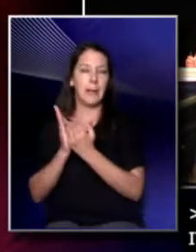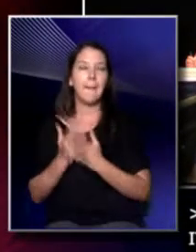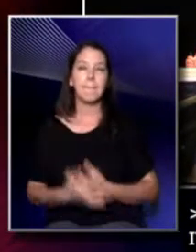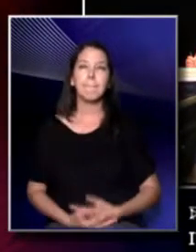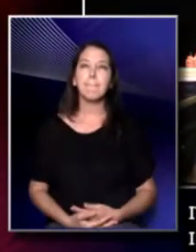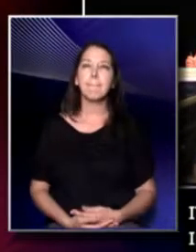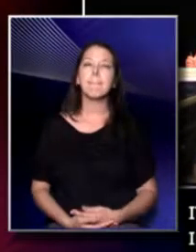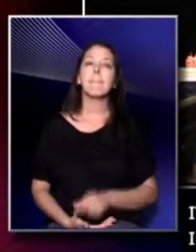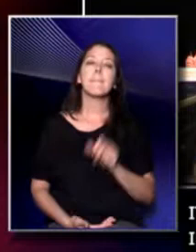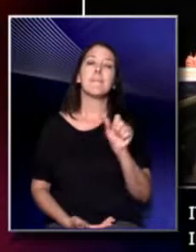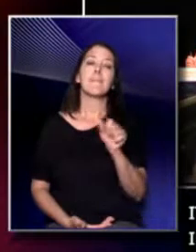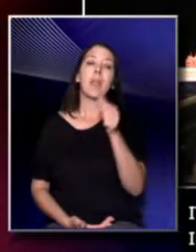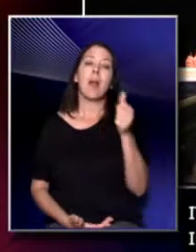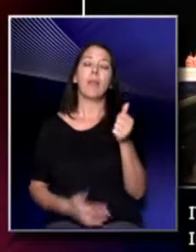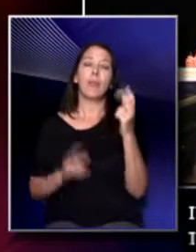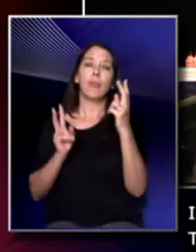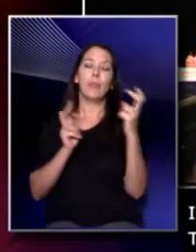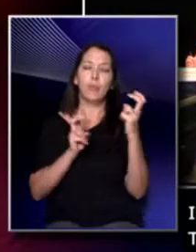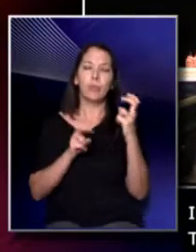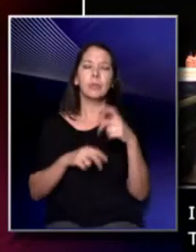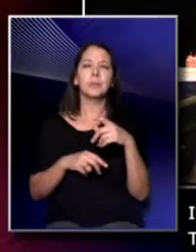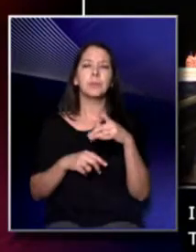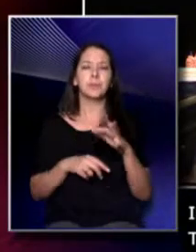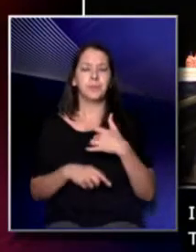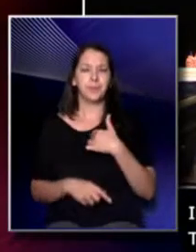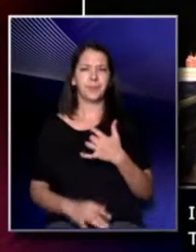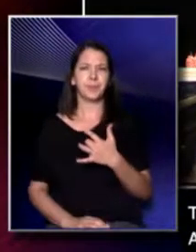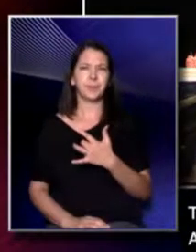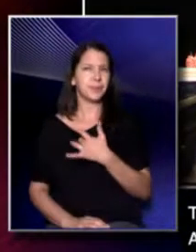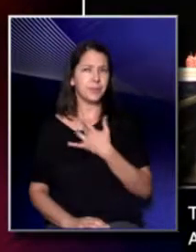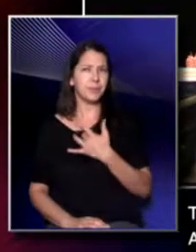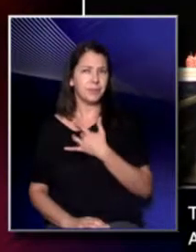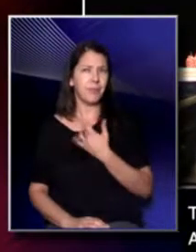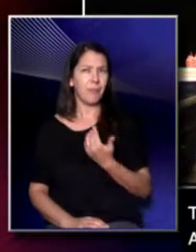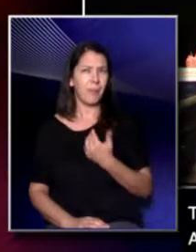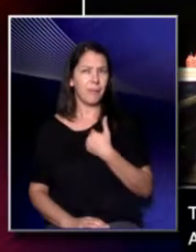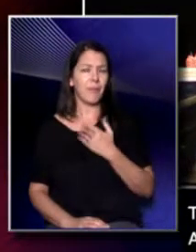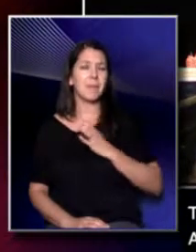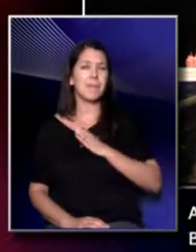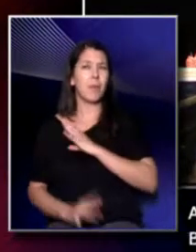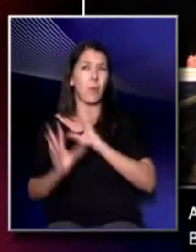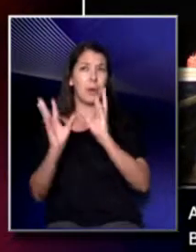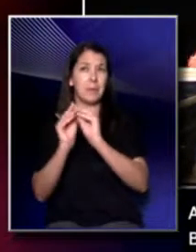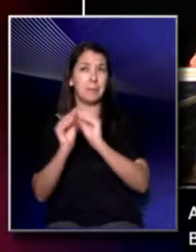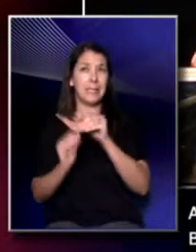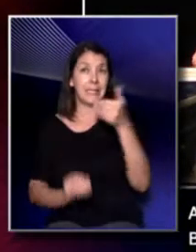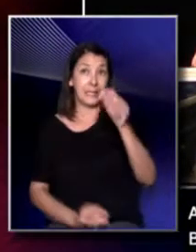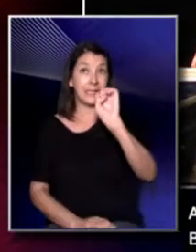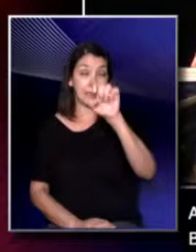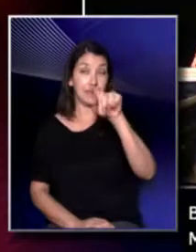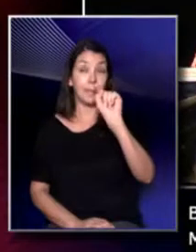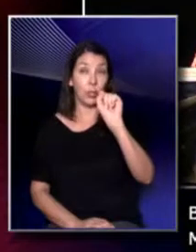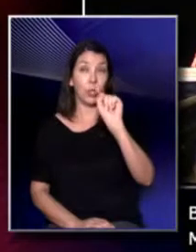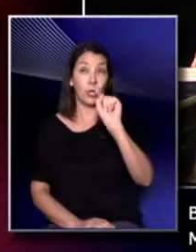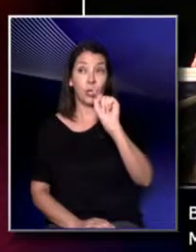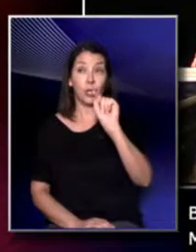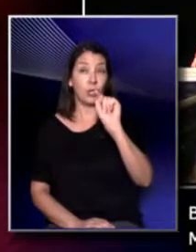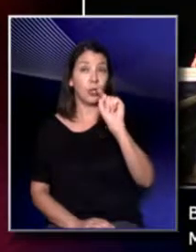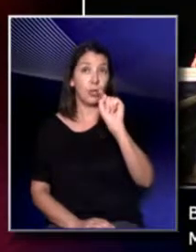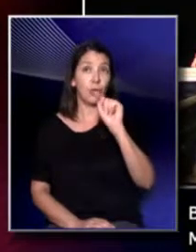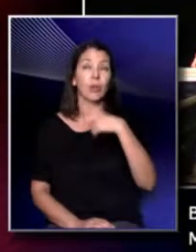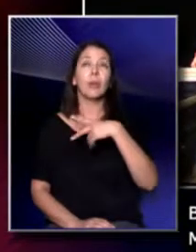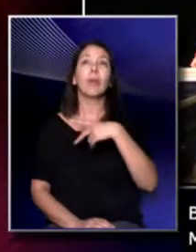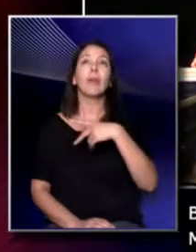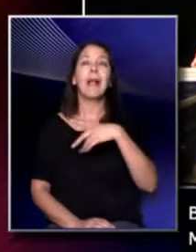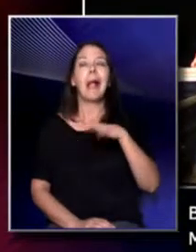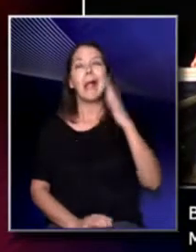And then the other thing is I believe, so we have a board meeting in September. I know I'm